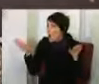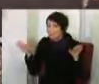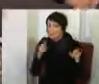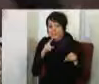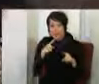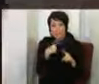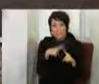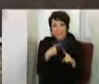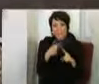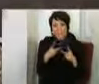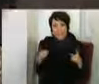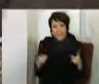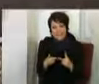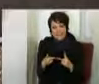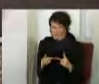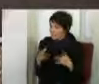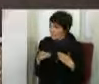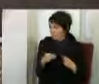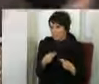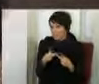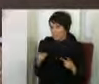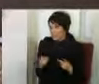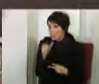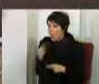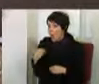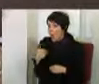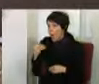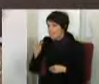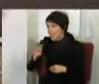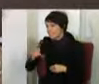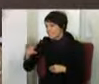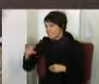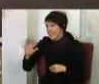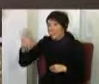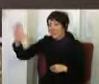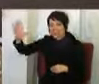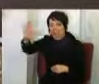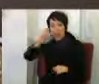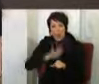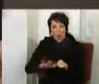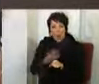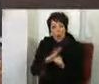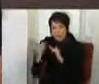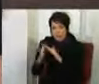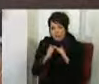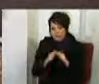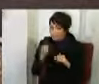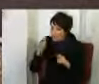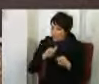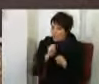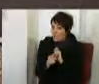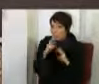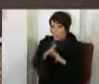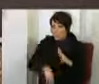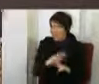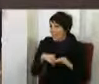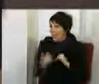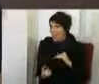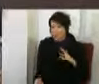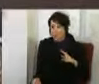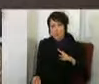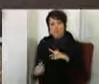to go to. For those who don't have a metropolitan community church in their local community, you're changing the world by showing up